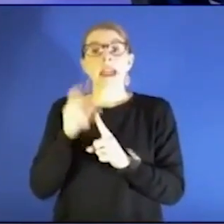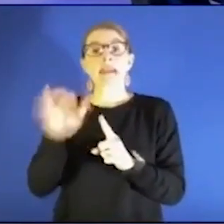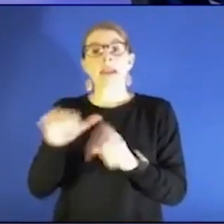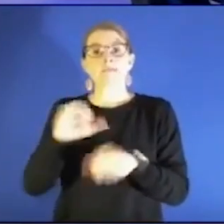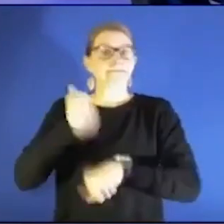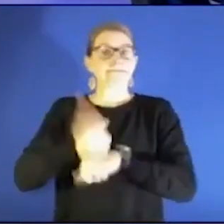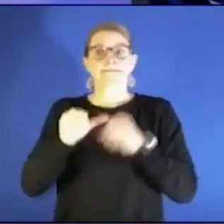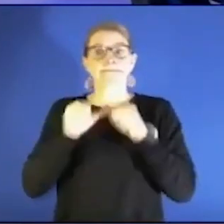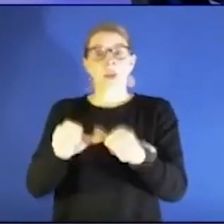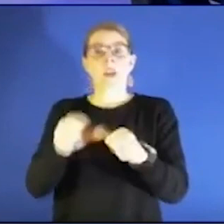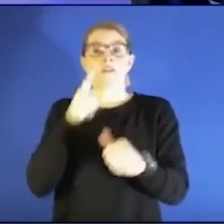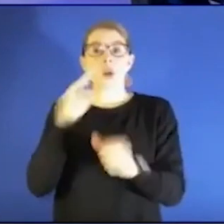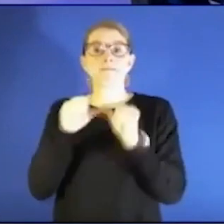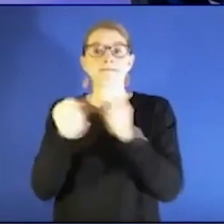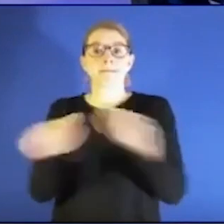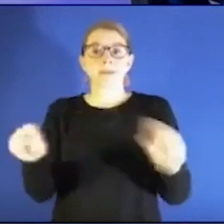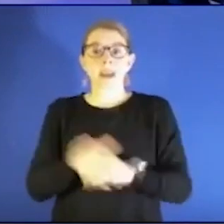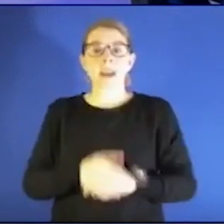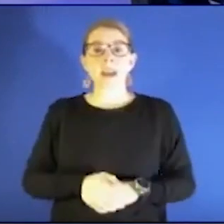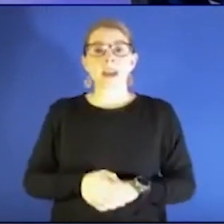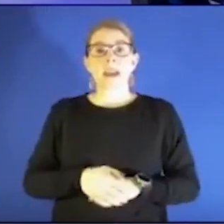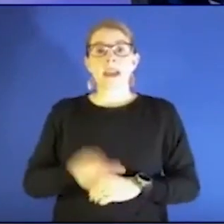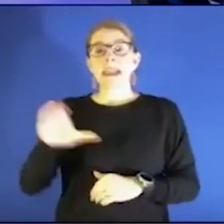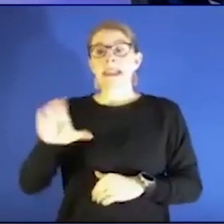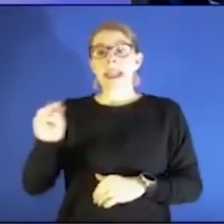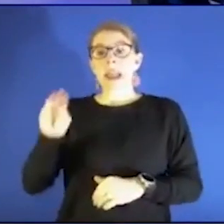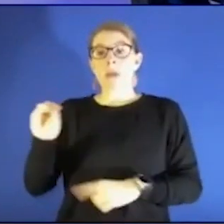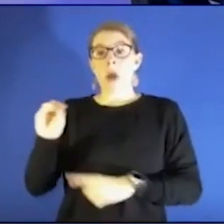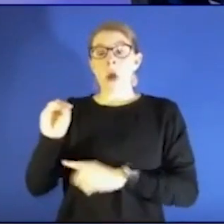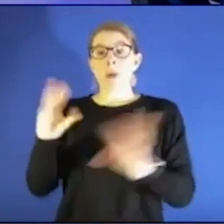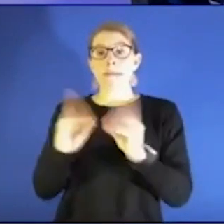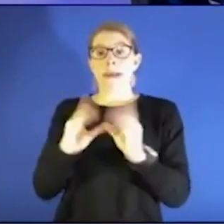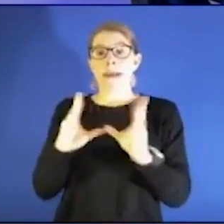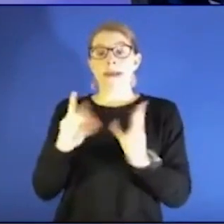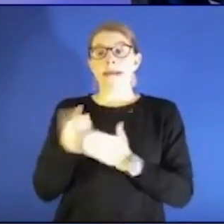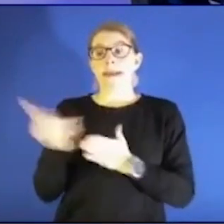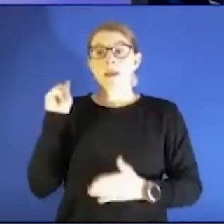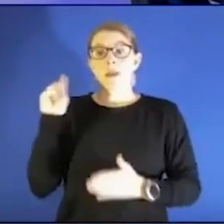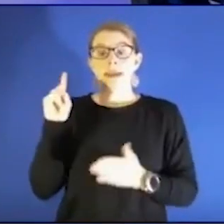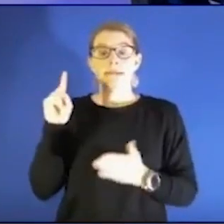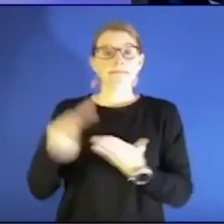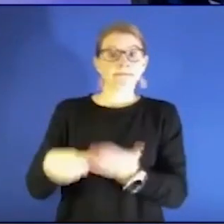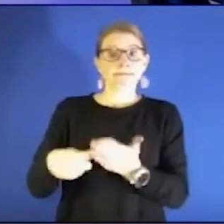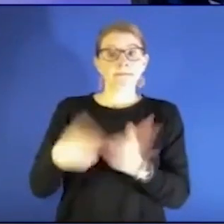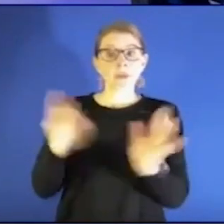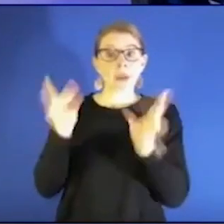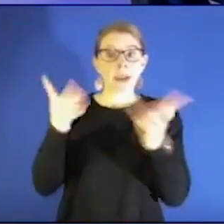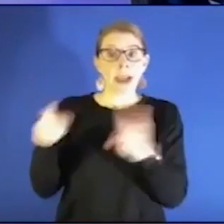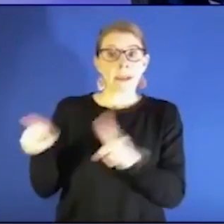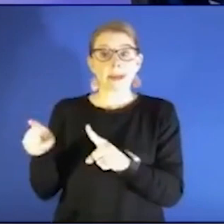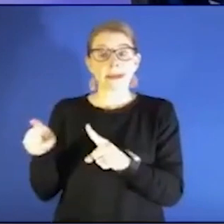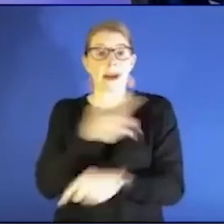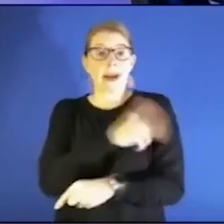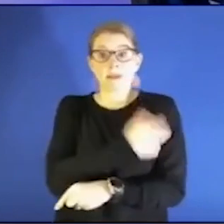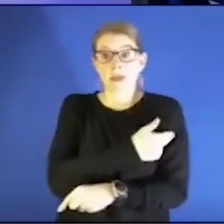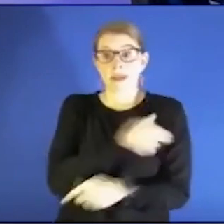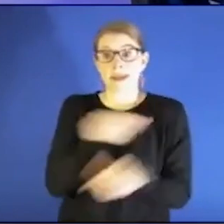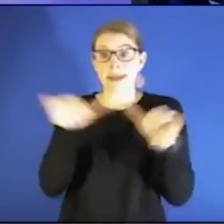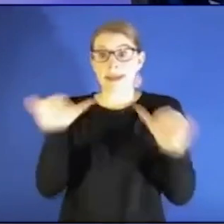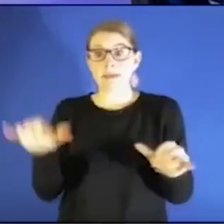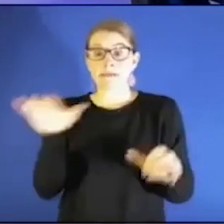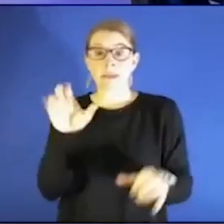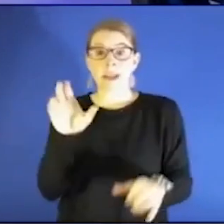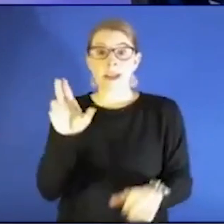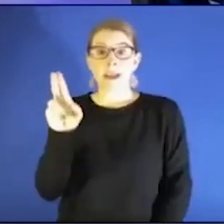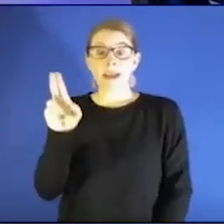medical officers across the state met last week to discuss the crisis that's happening in the hospital system across the state. Where do we